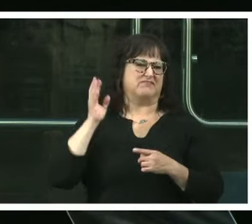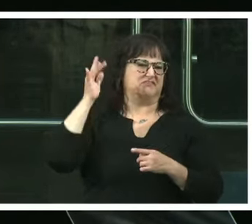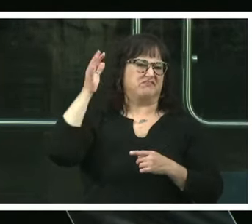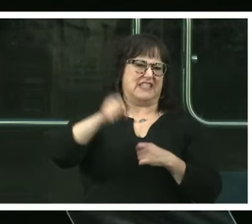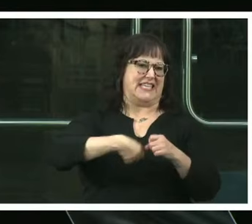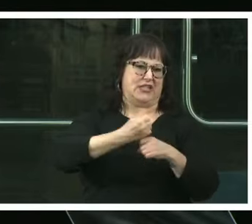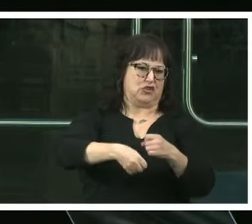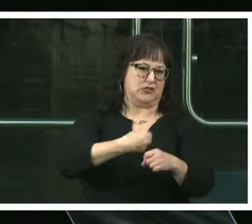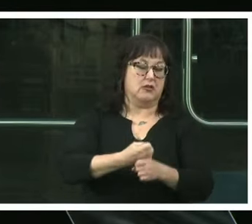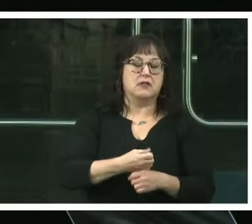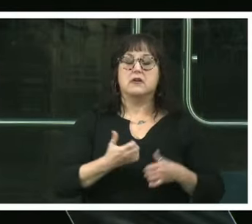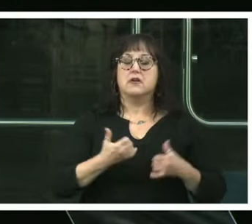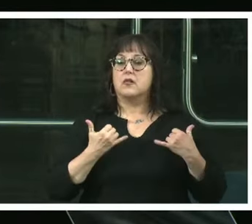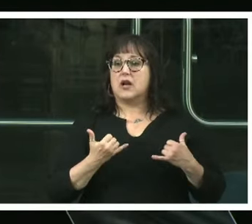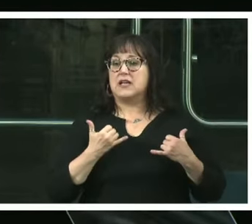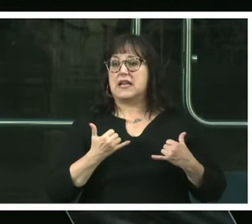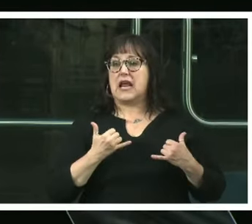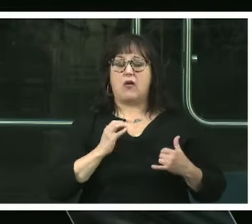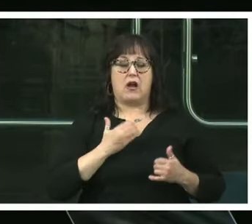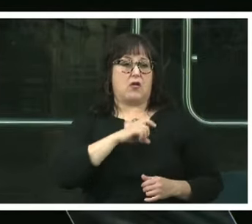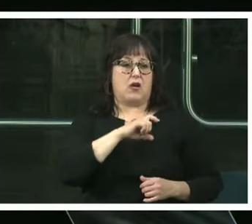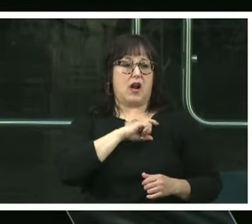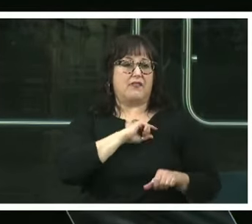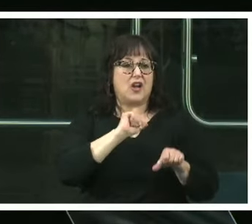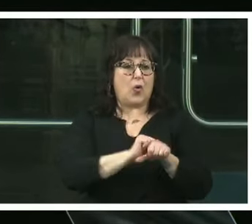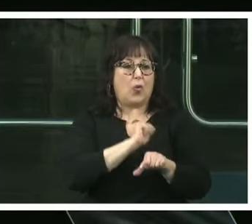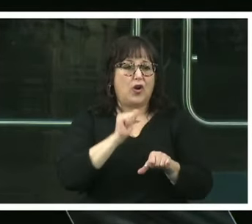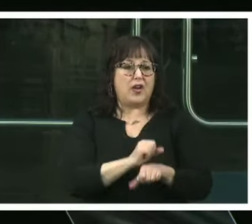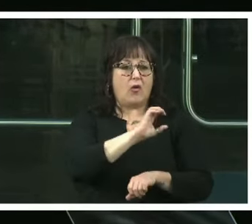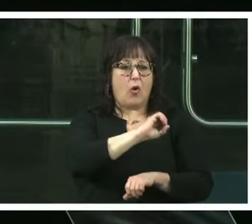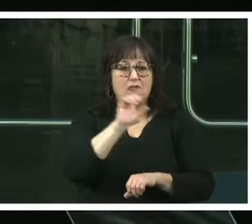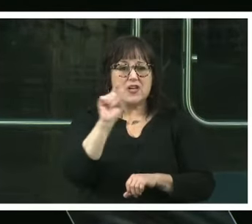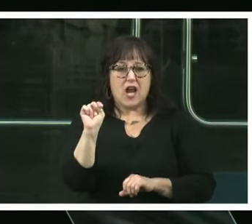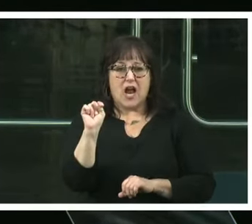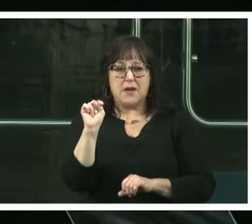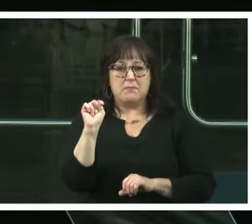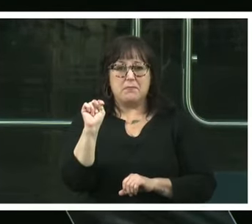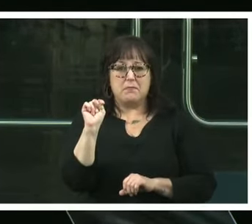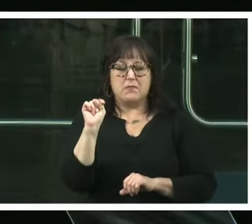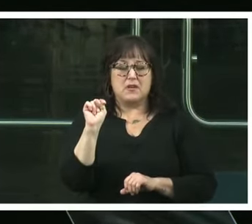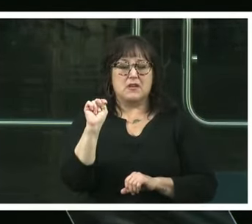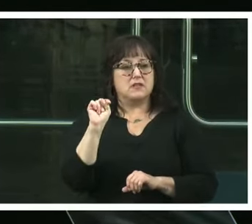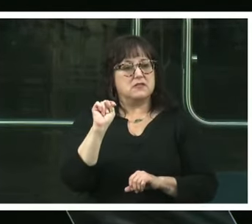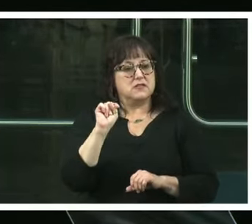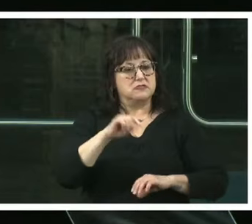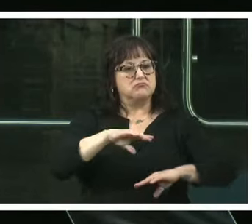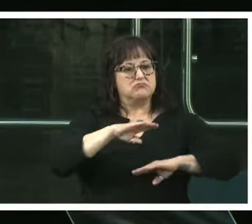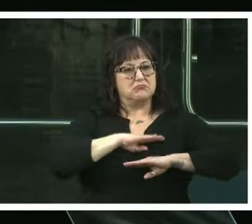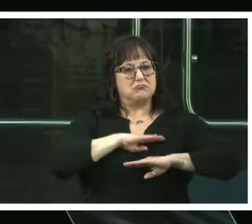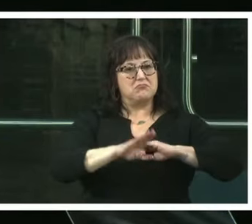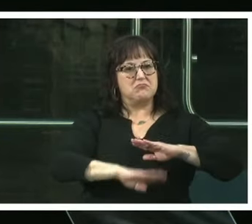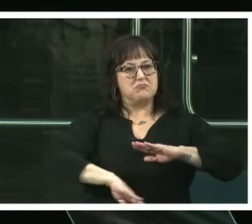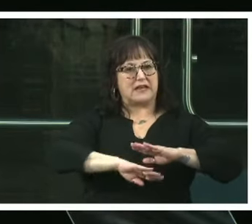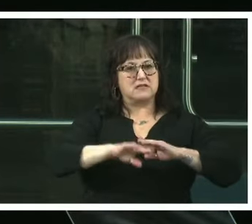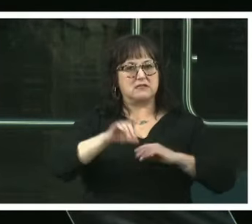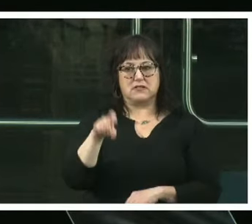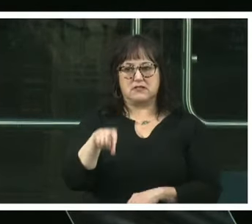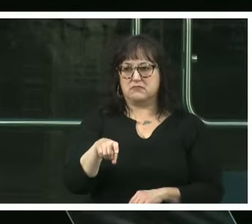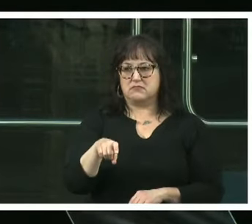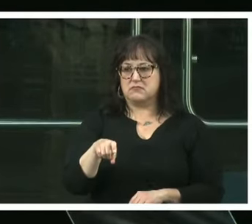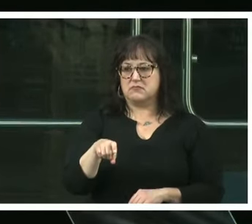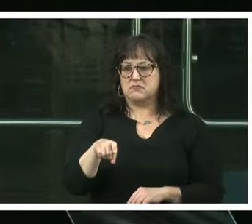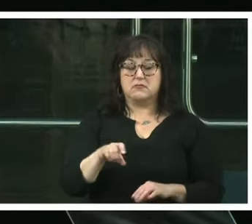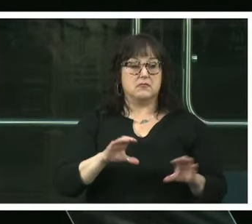now, our officers are working overtime to meet the basic needs of our city. And in order to do